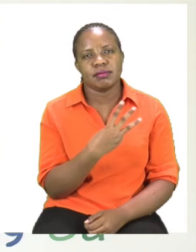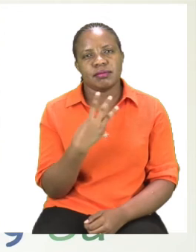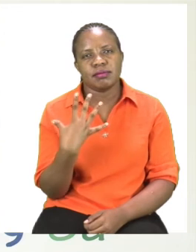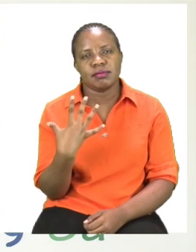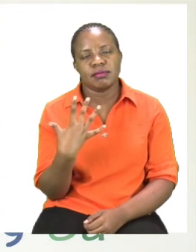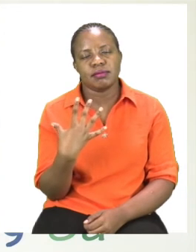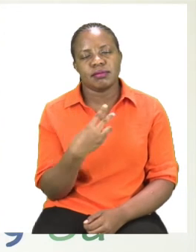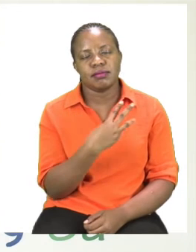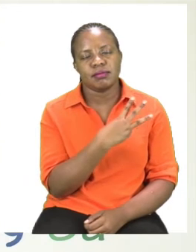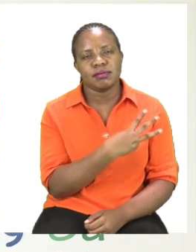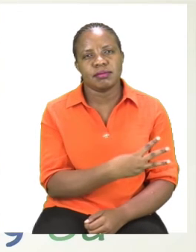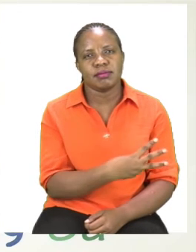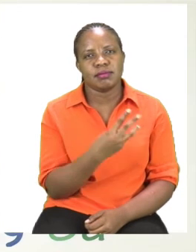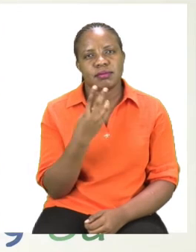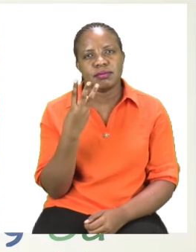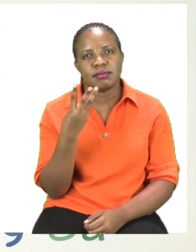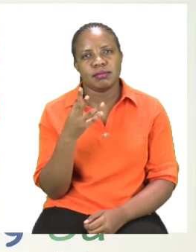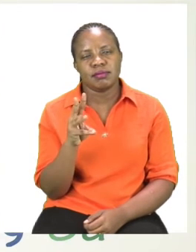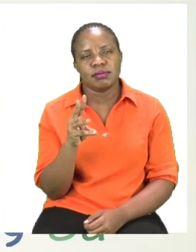35, 36,